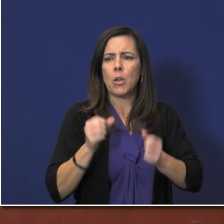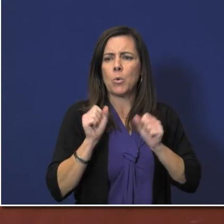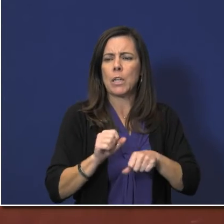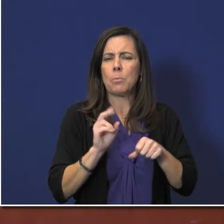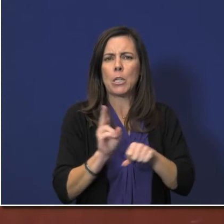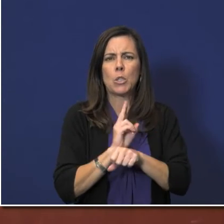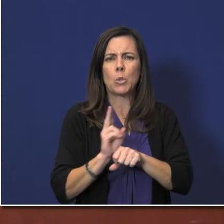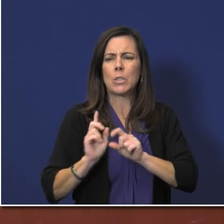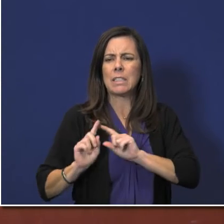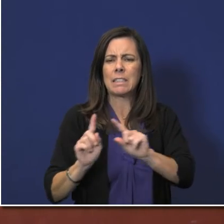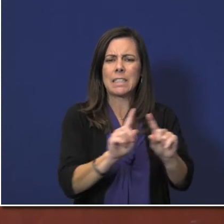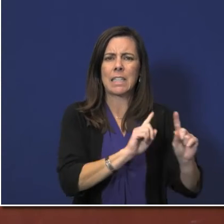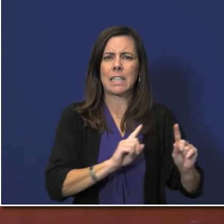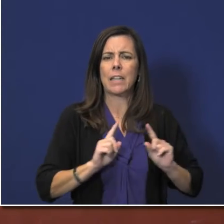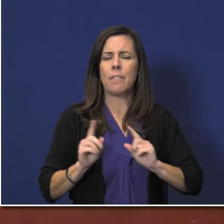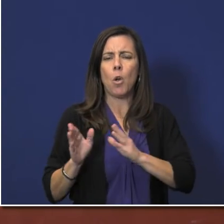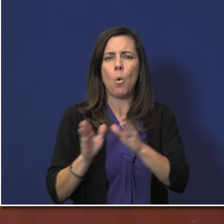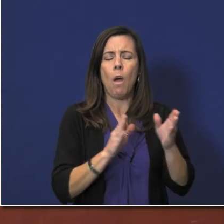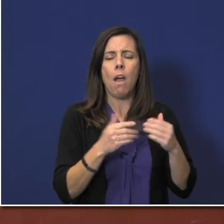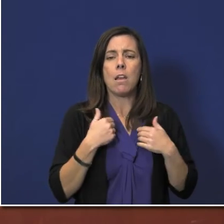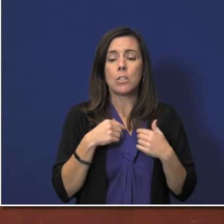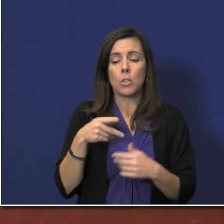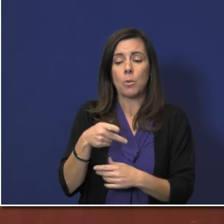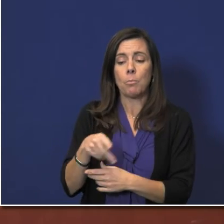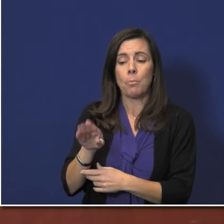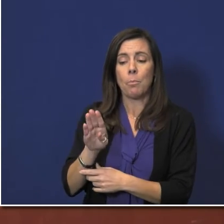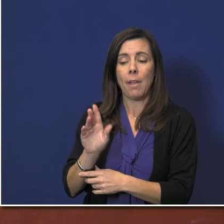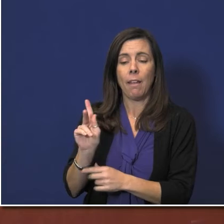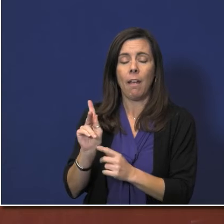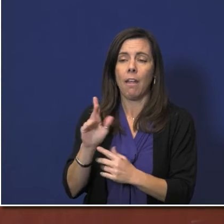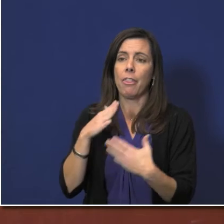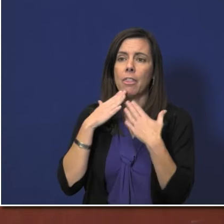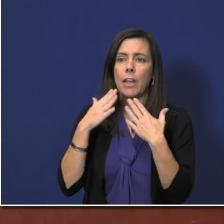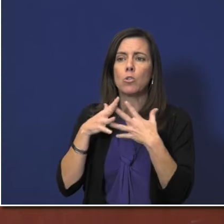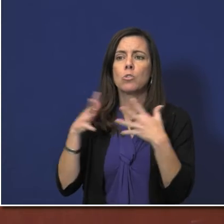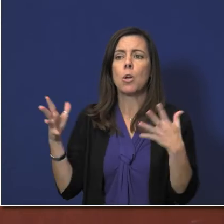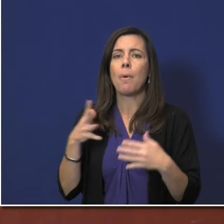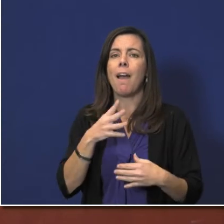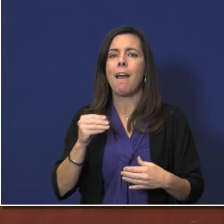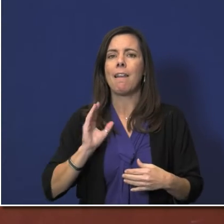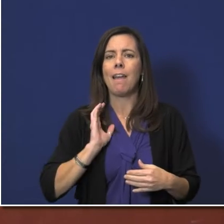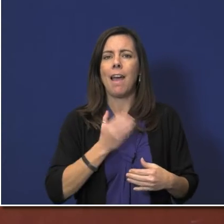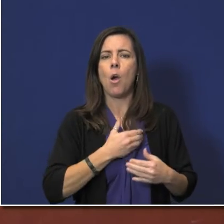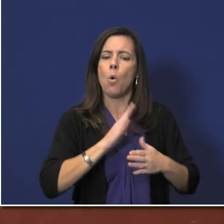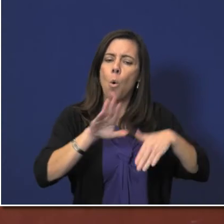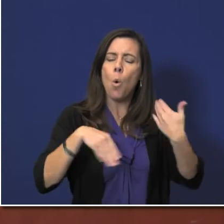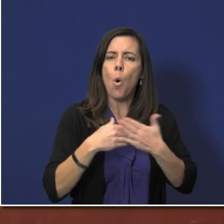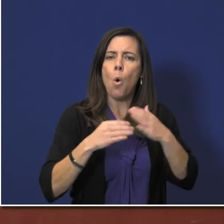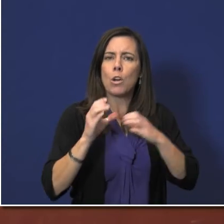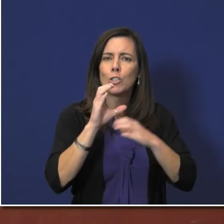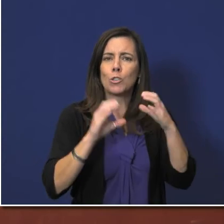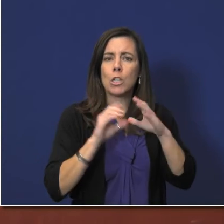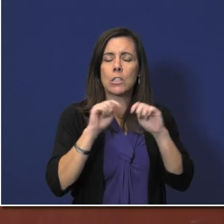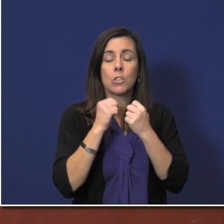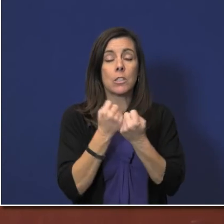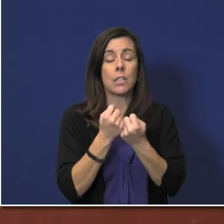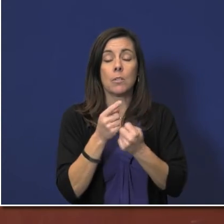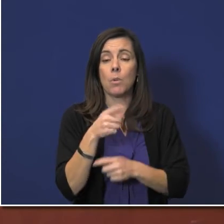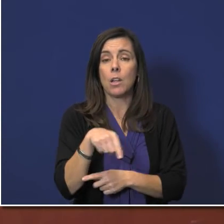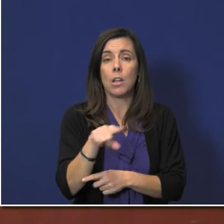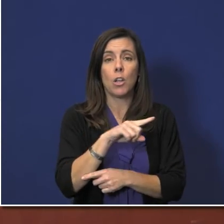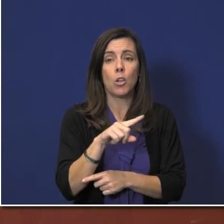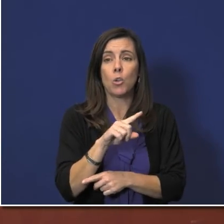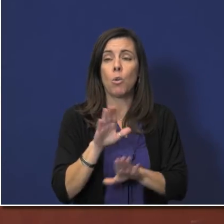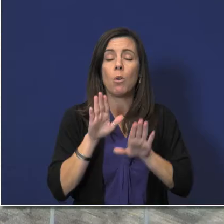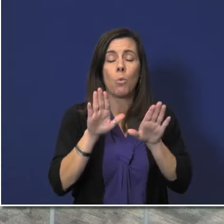for PBK, but also for our entire construction team. You guys are truly remarkable, so